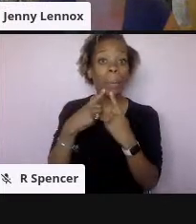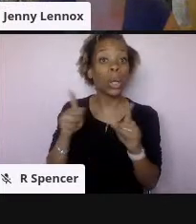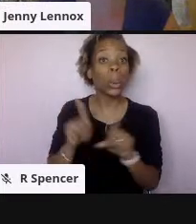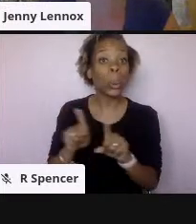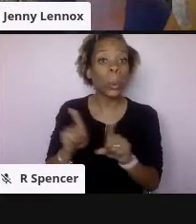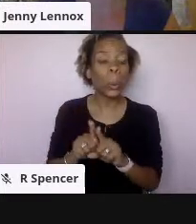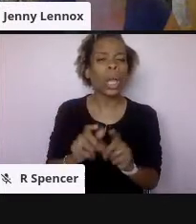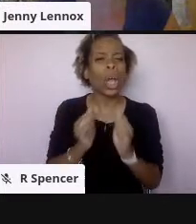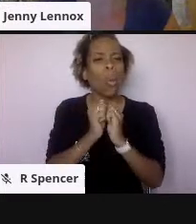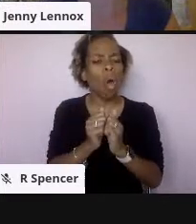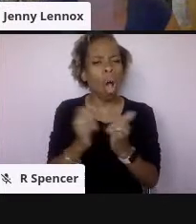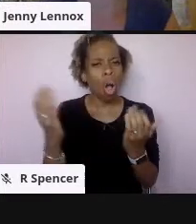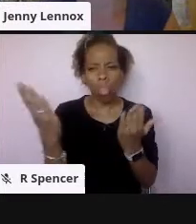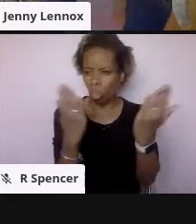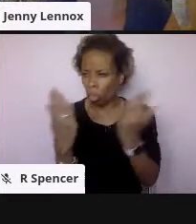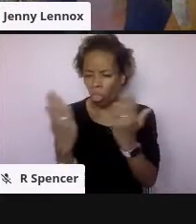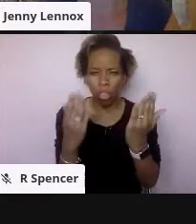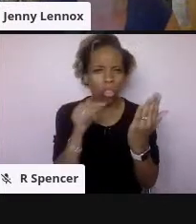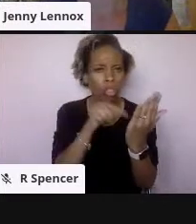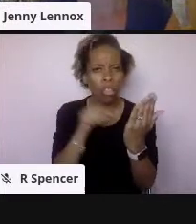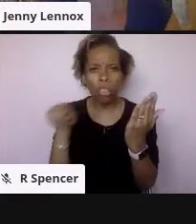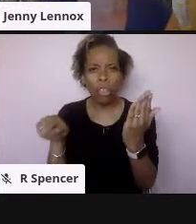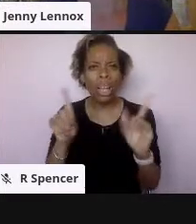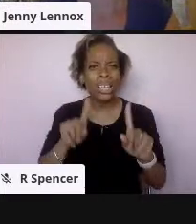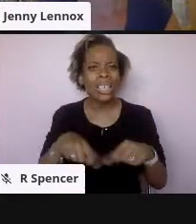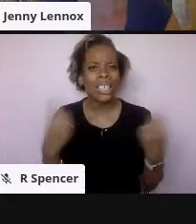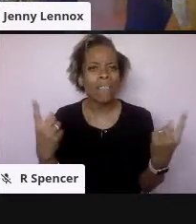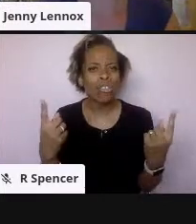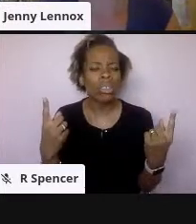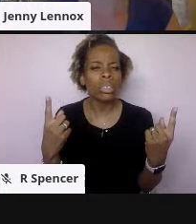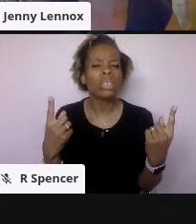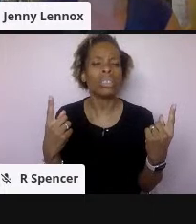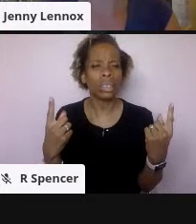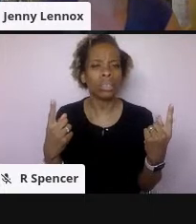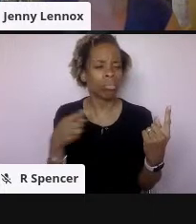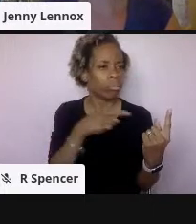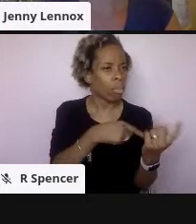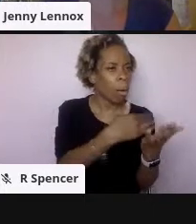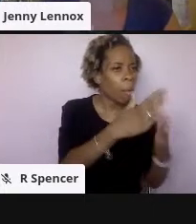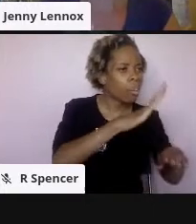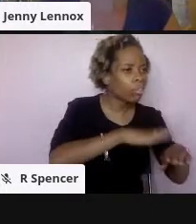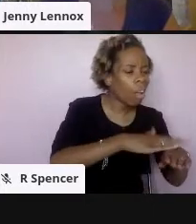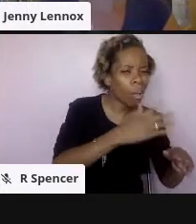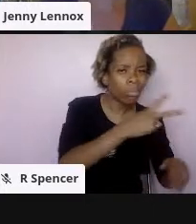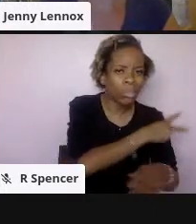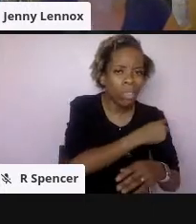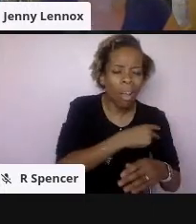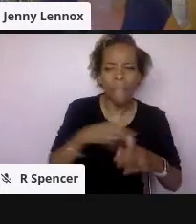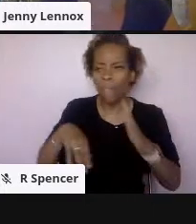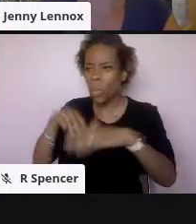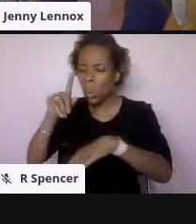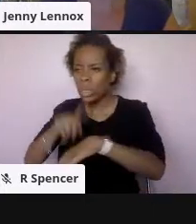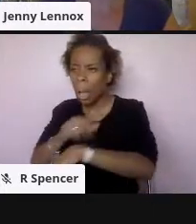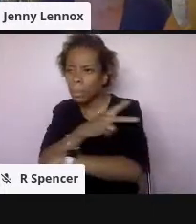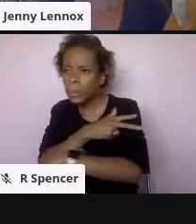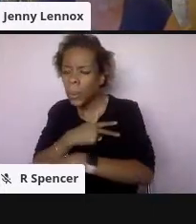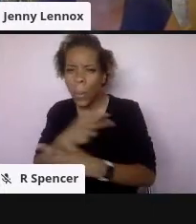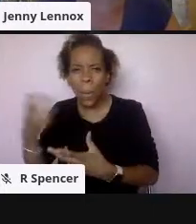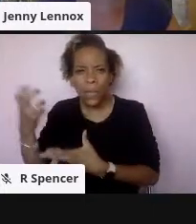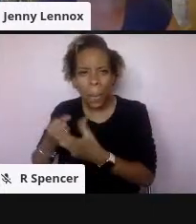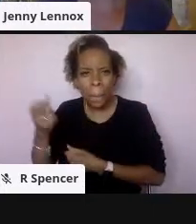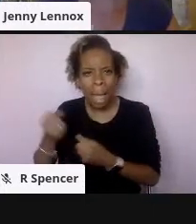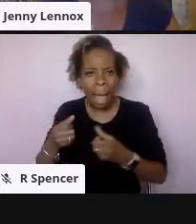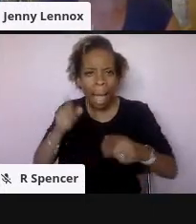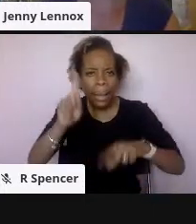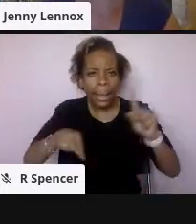thing to be able to see that difference between part-time and full-time staff and how they sit from a gender perspective. And